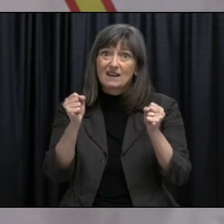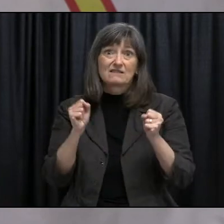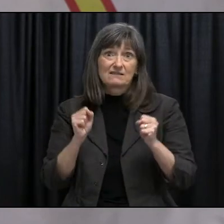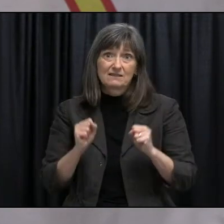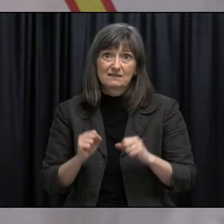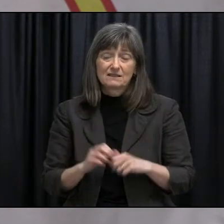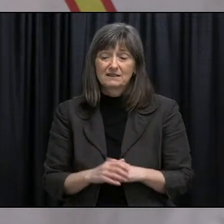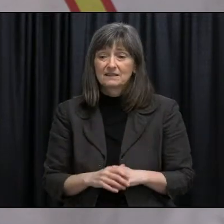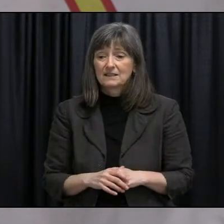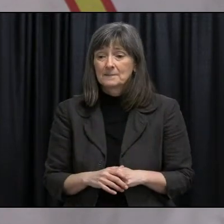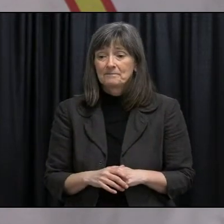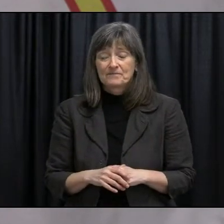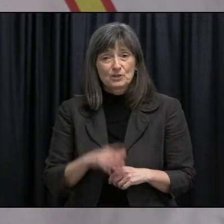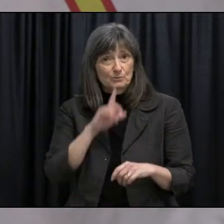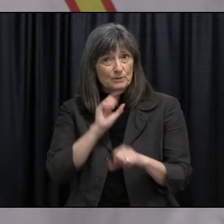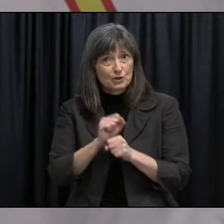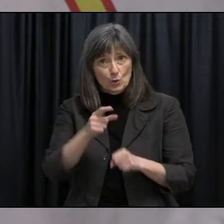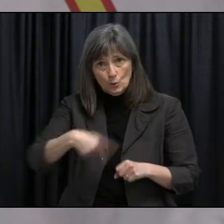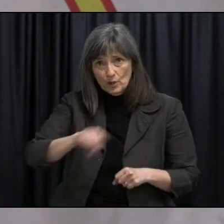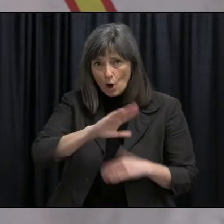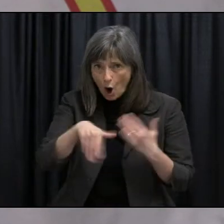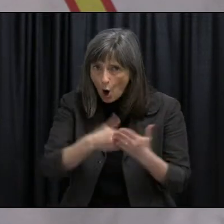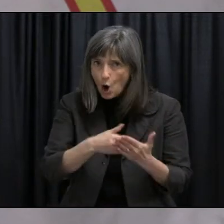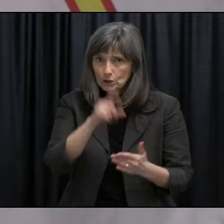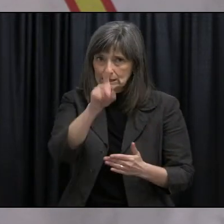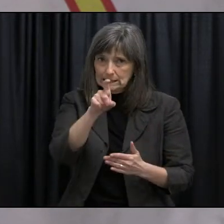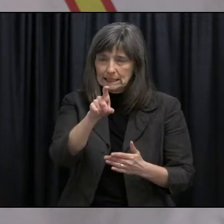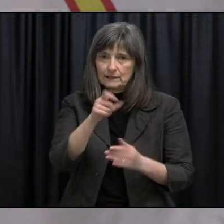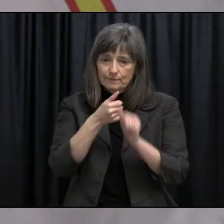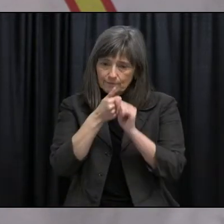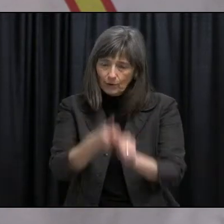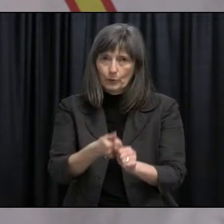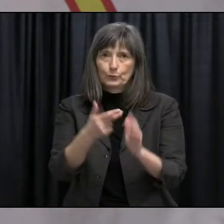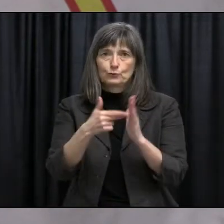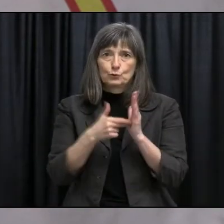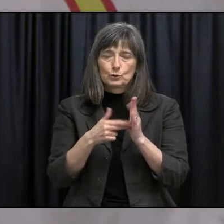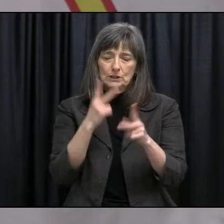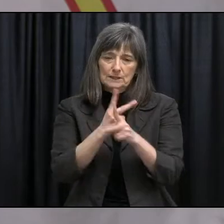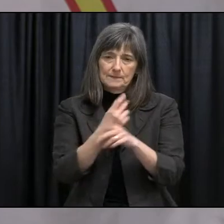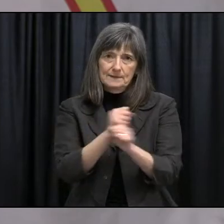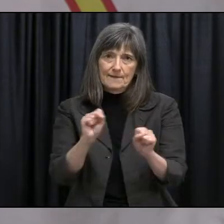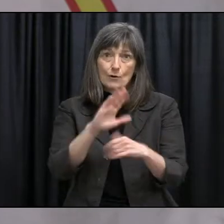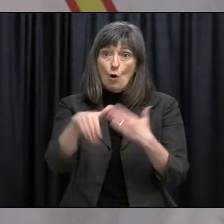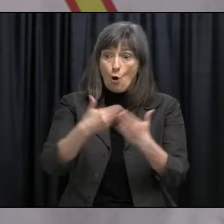make sure that we're all doing our part to stay as safe as possible.